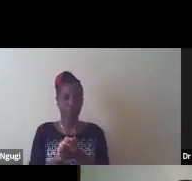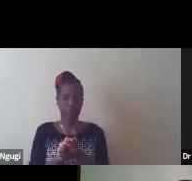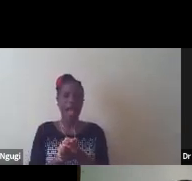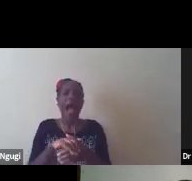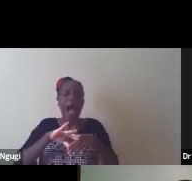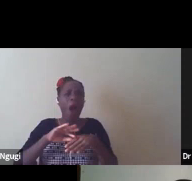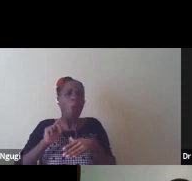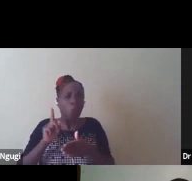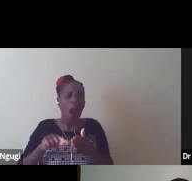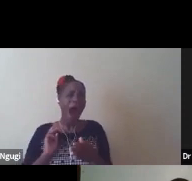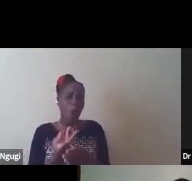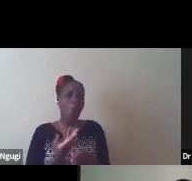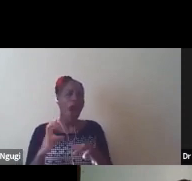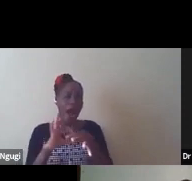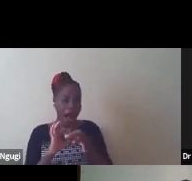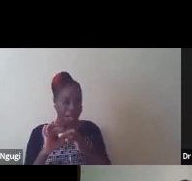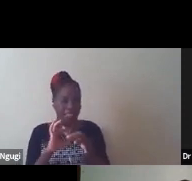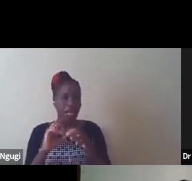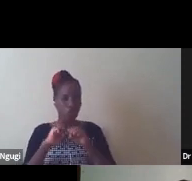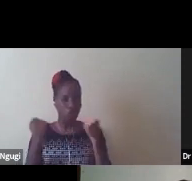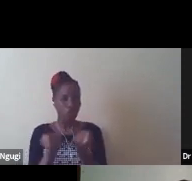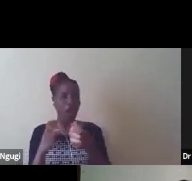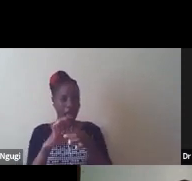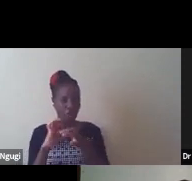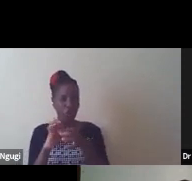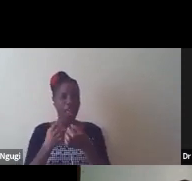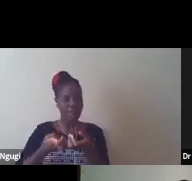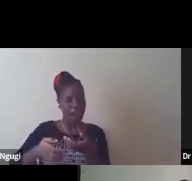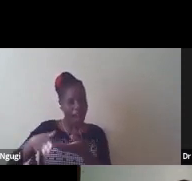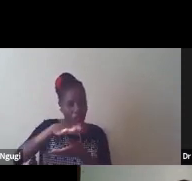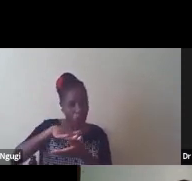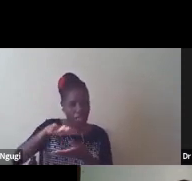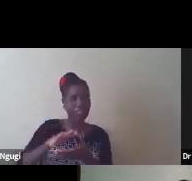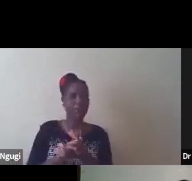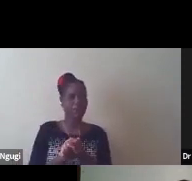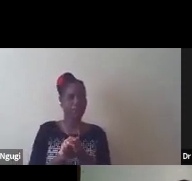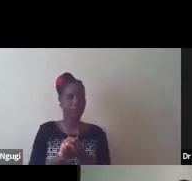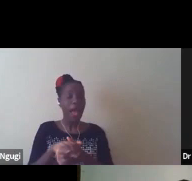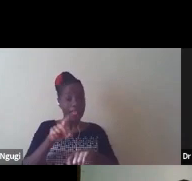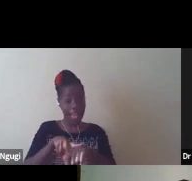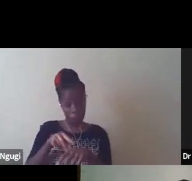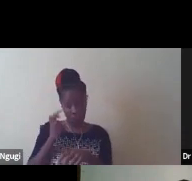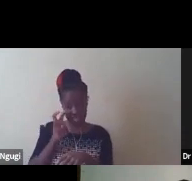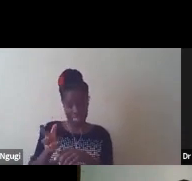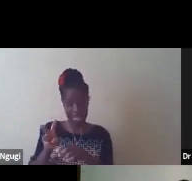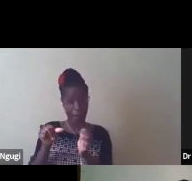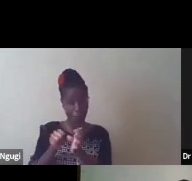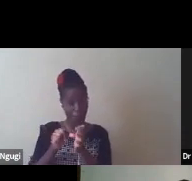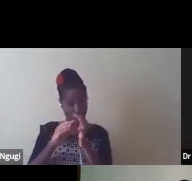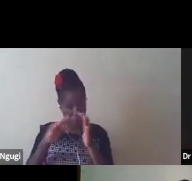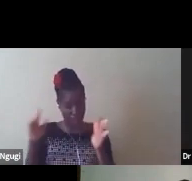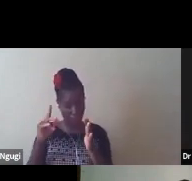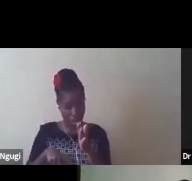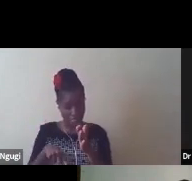culture? What is our sociocultural environment? When we look at the issue of stigma, which we know for a